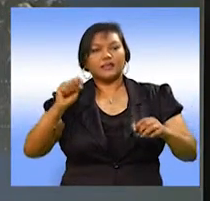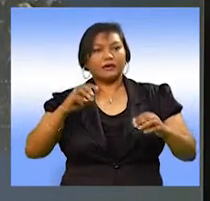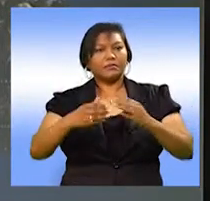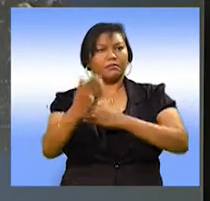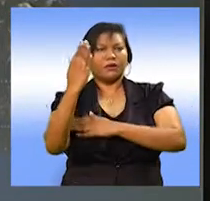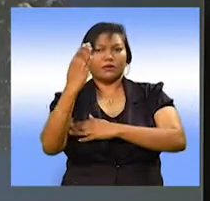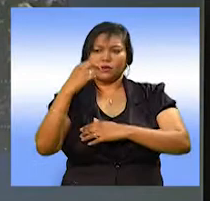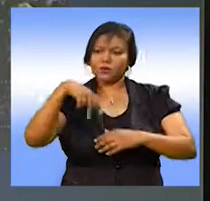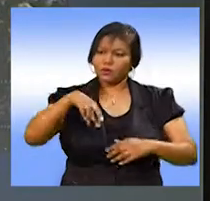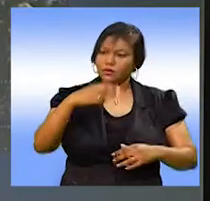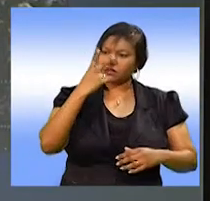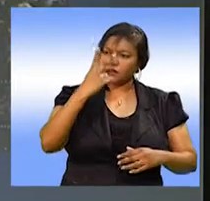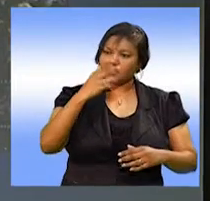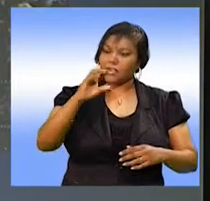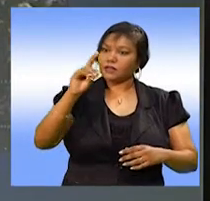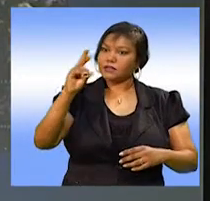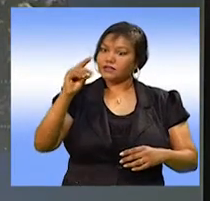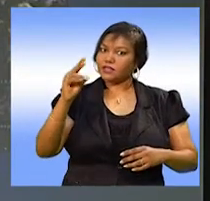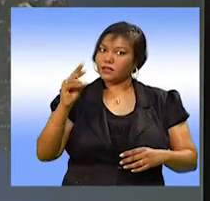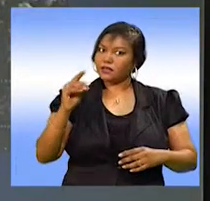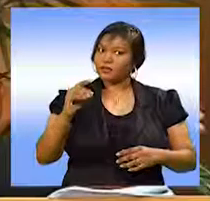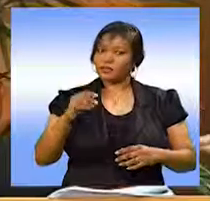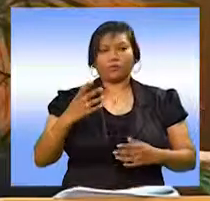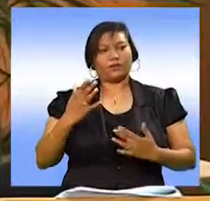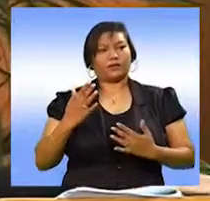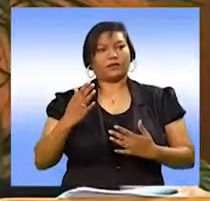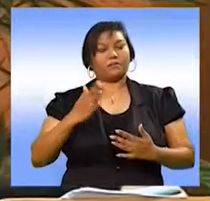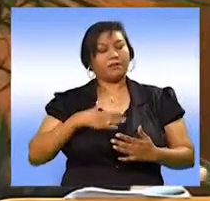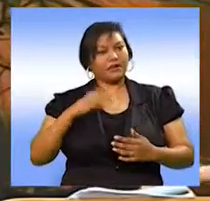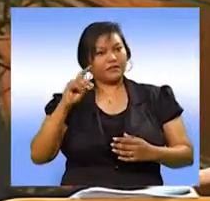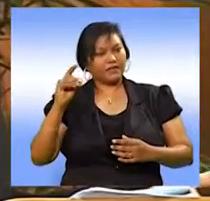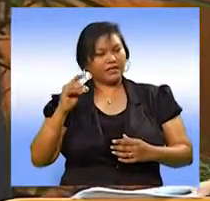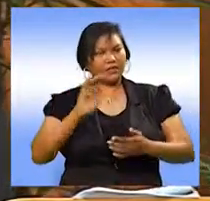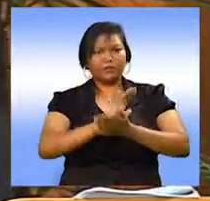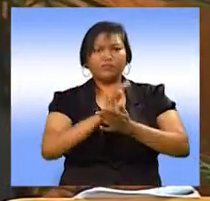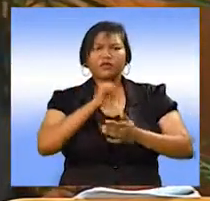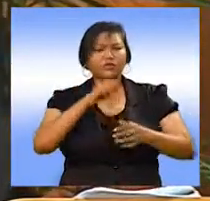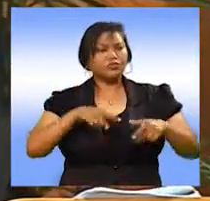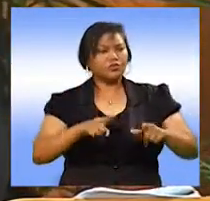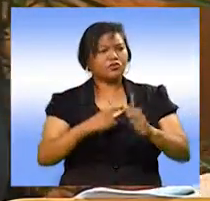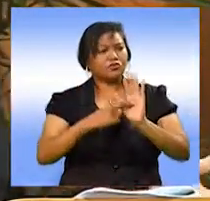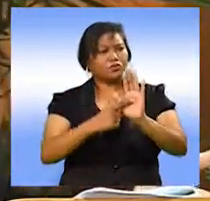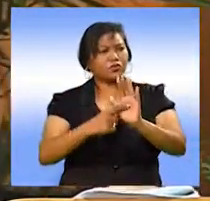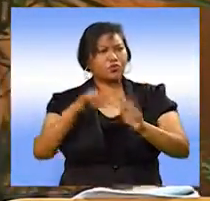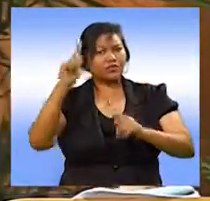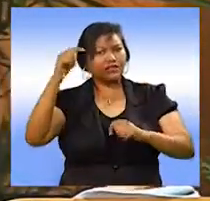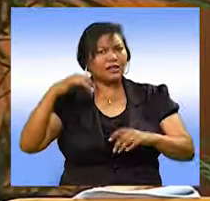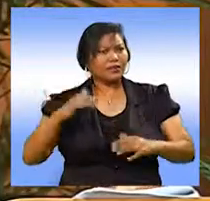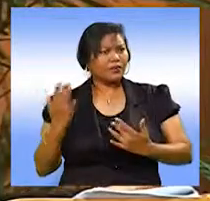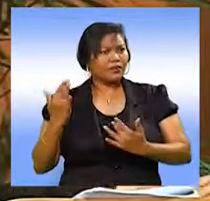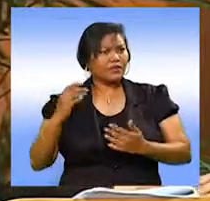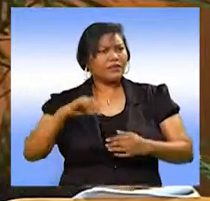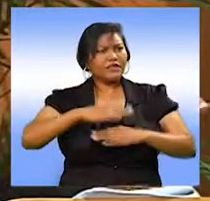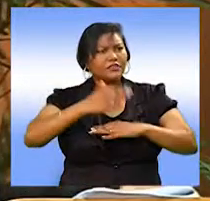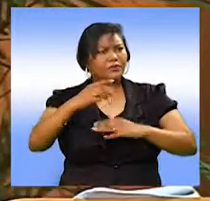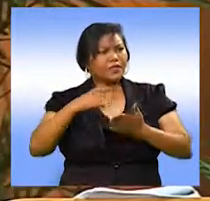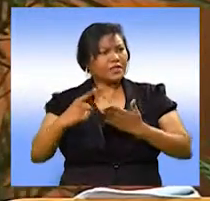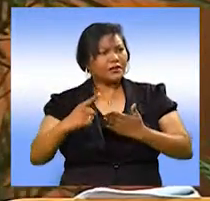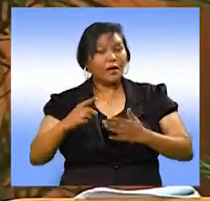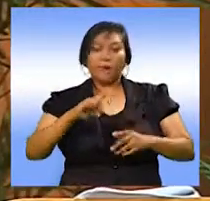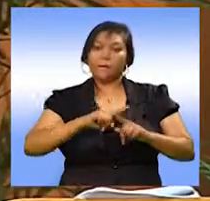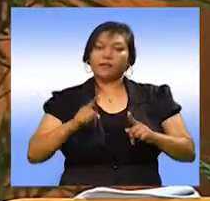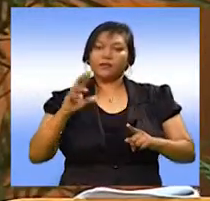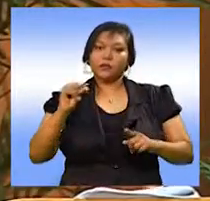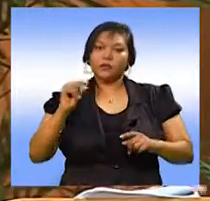DVD. And you say, but hold on, this didn't release in Trinidad yet. Releasing this in a week. But the DVD